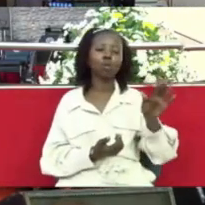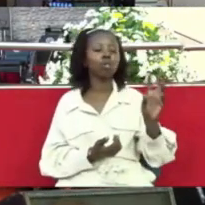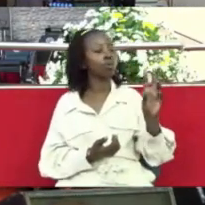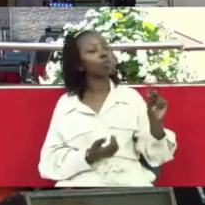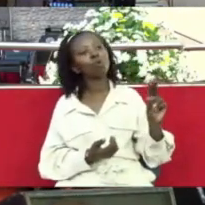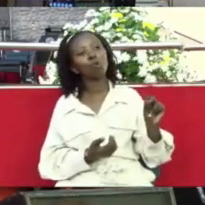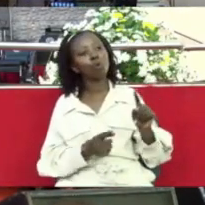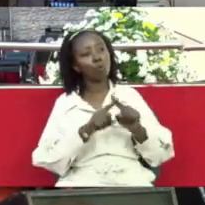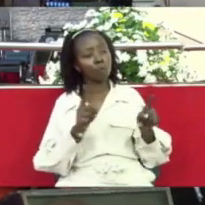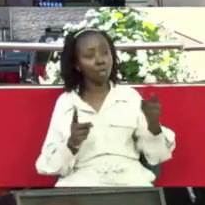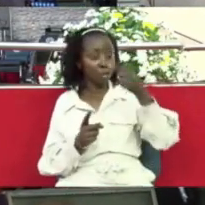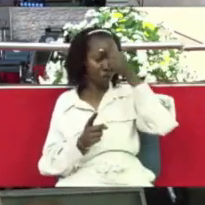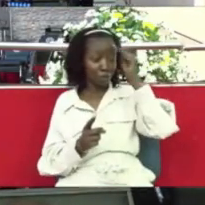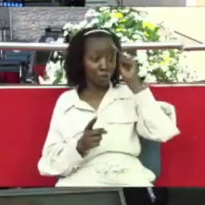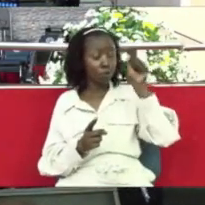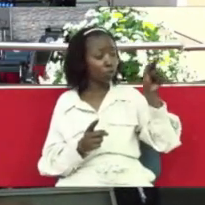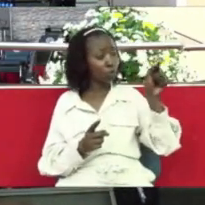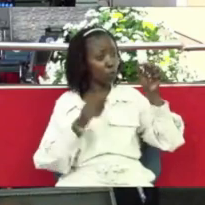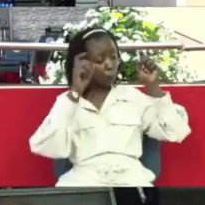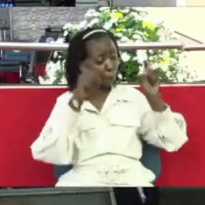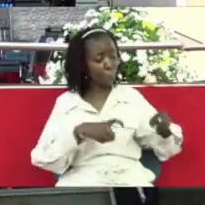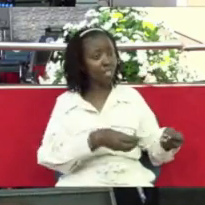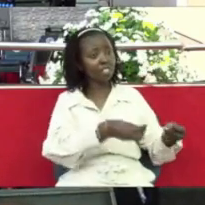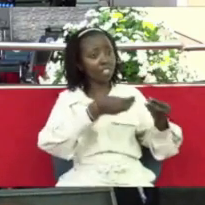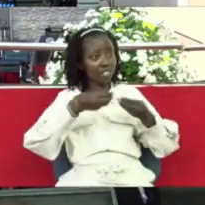but because you need to give.